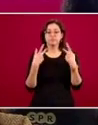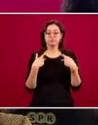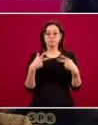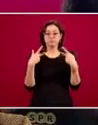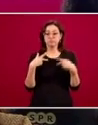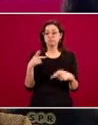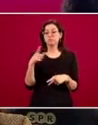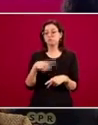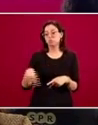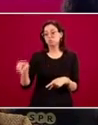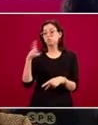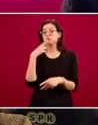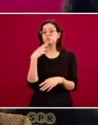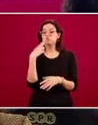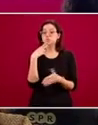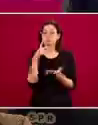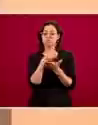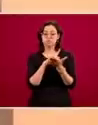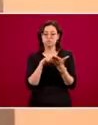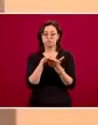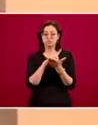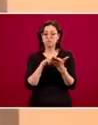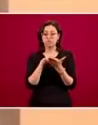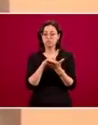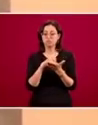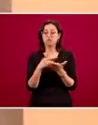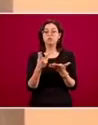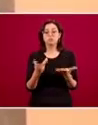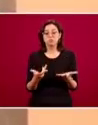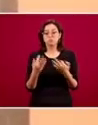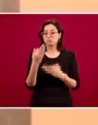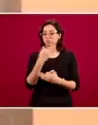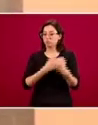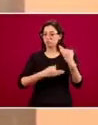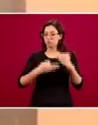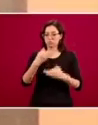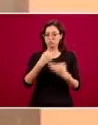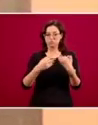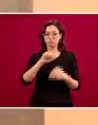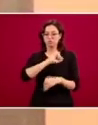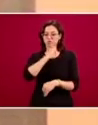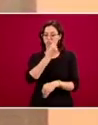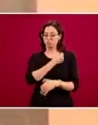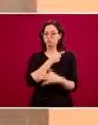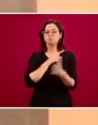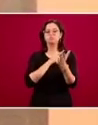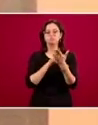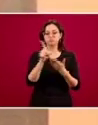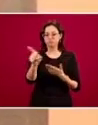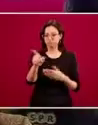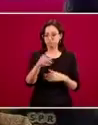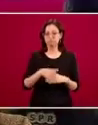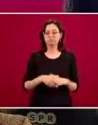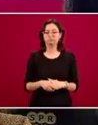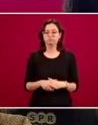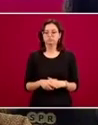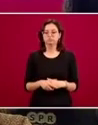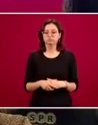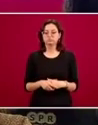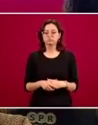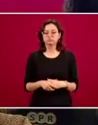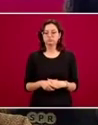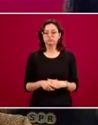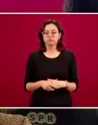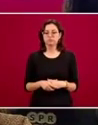uncertainty that we are experiencing, and including those people who consume substances, all of